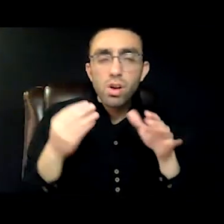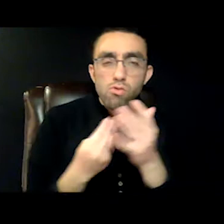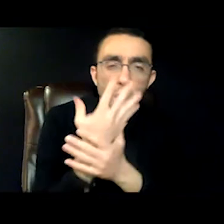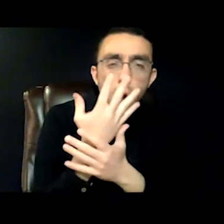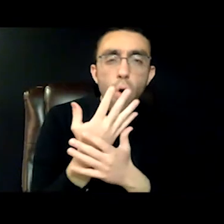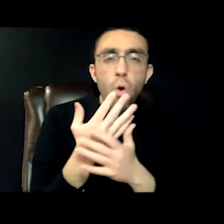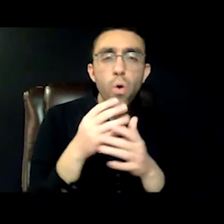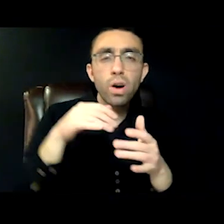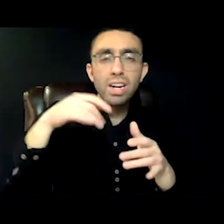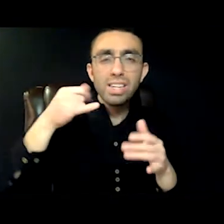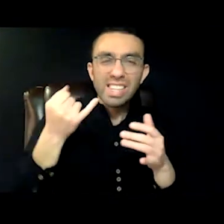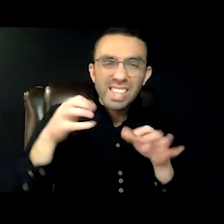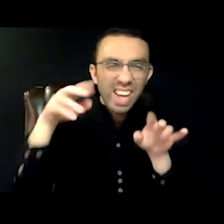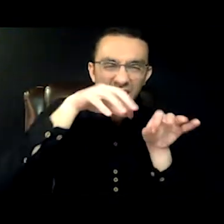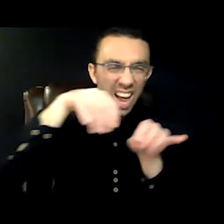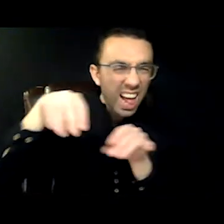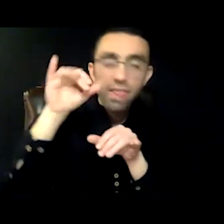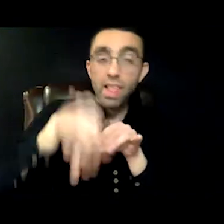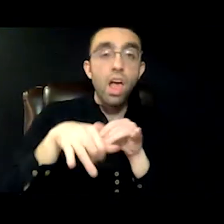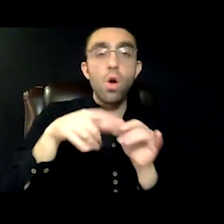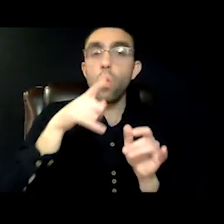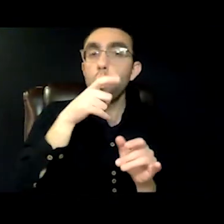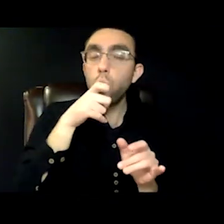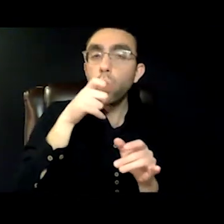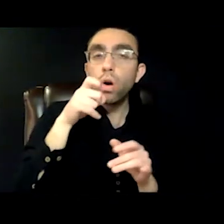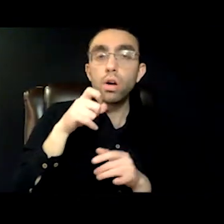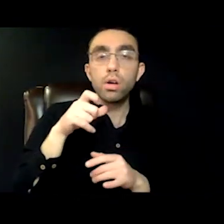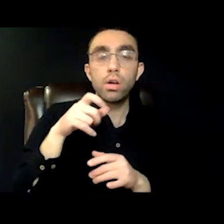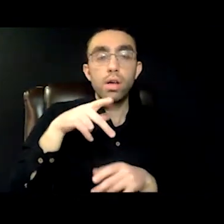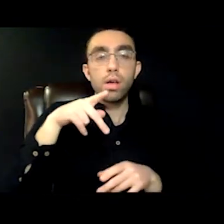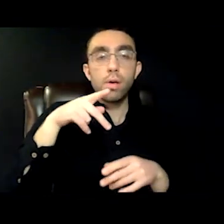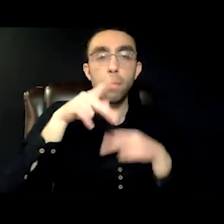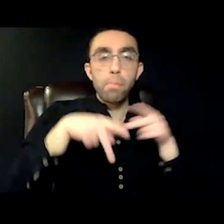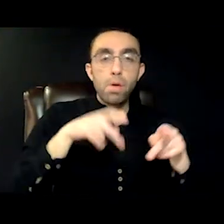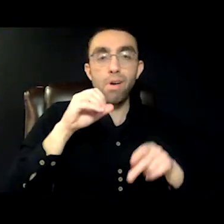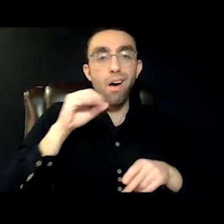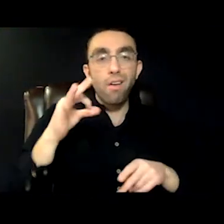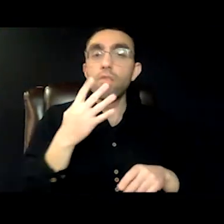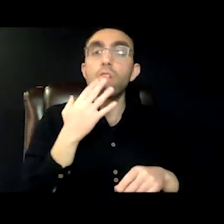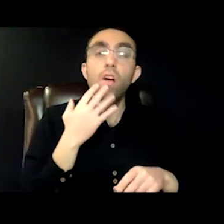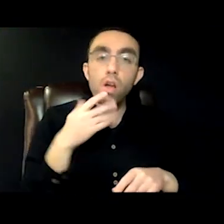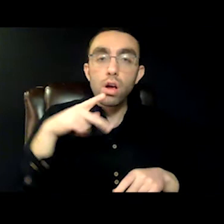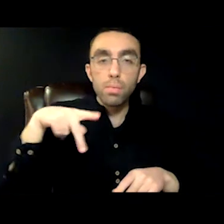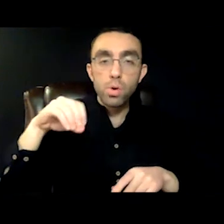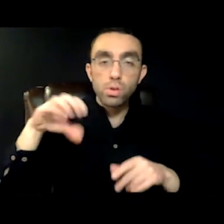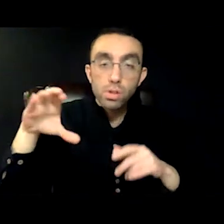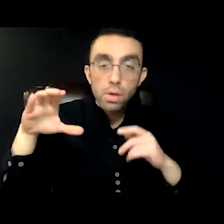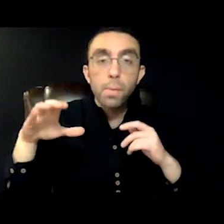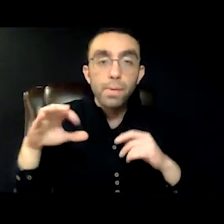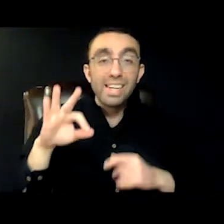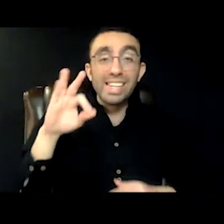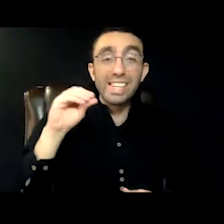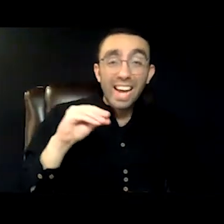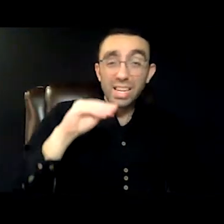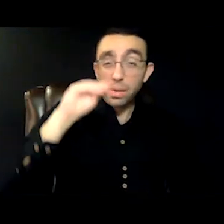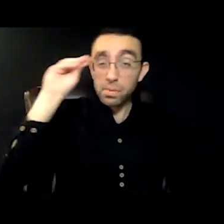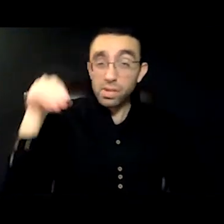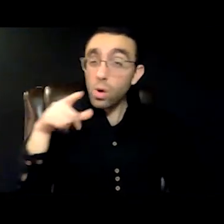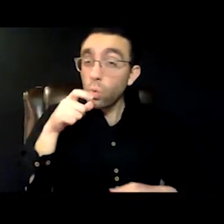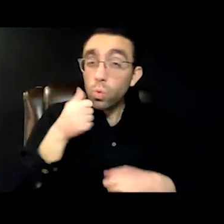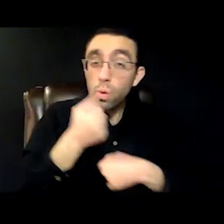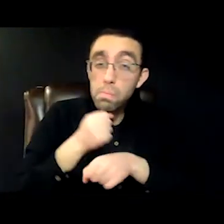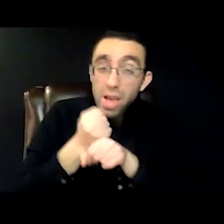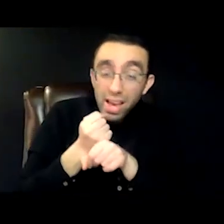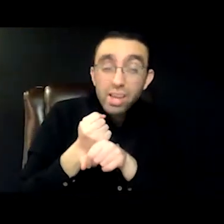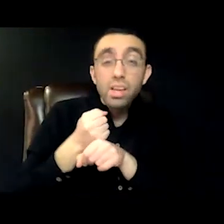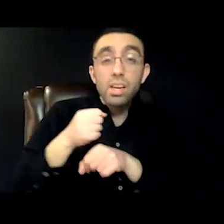Around the world, you know, my estimation is that 95% of our food system of the food consumed is produced by people